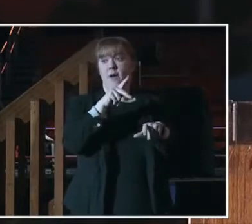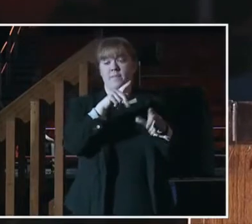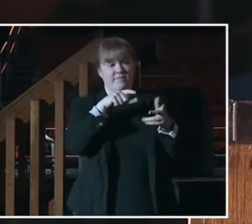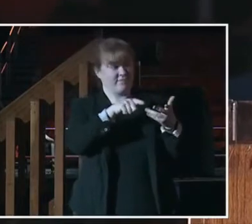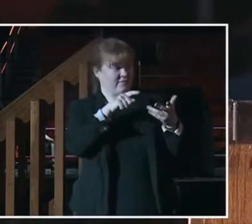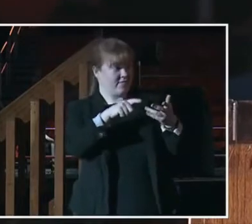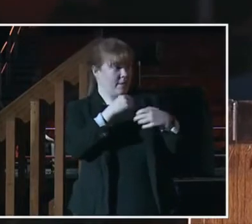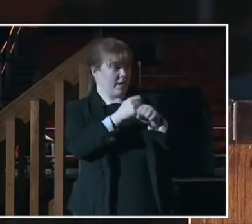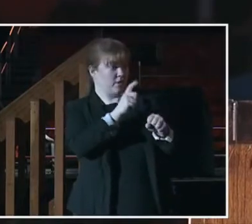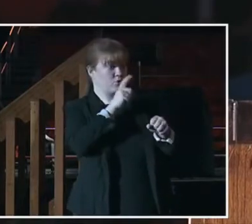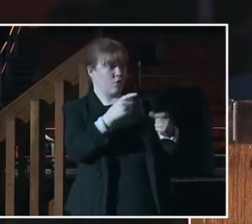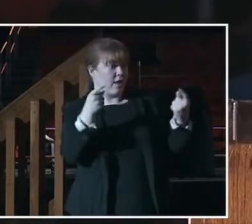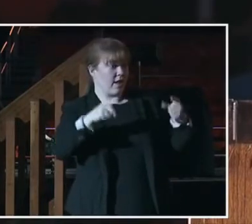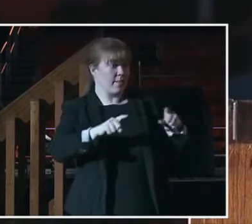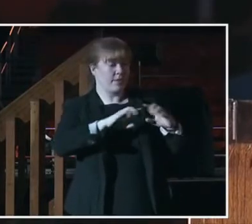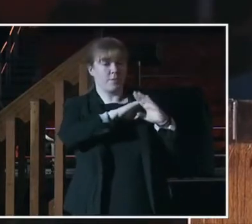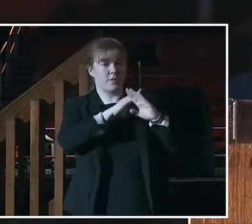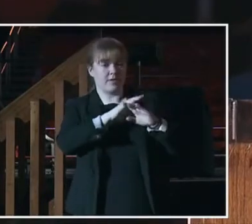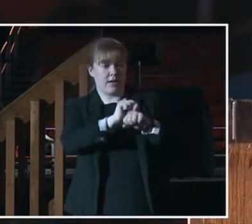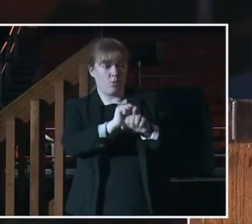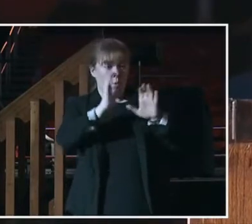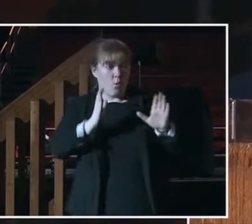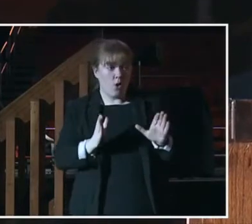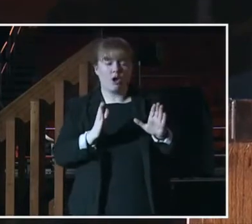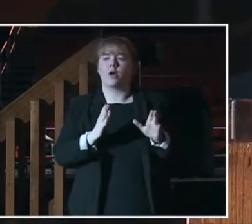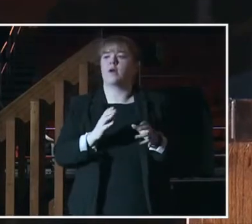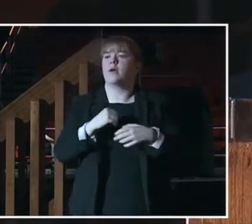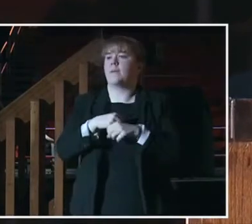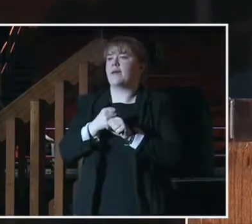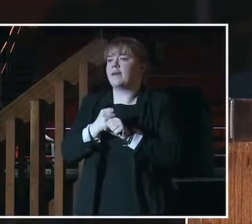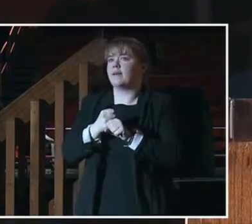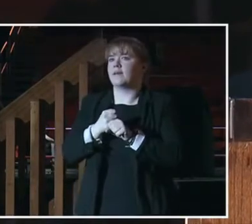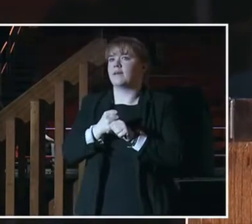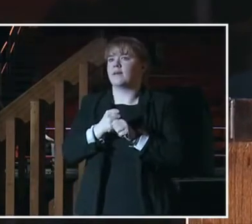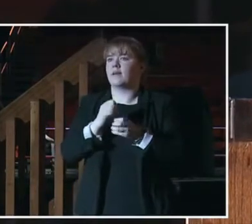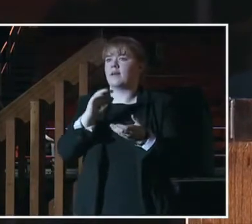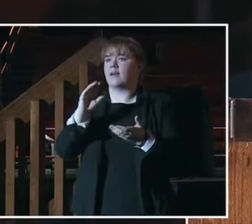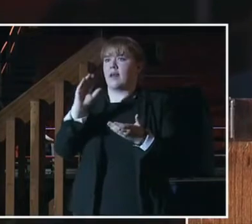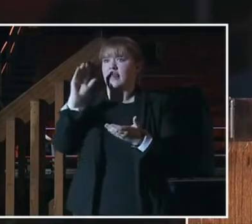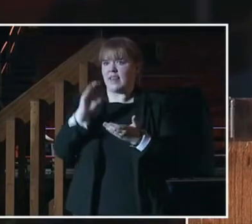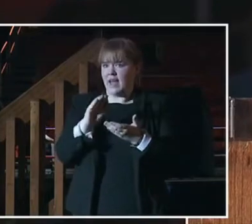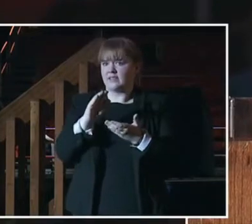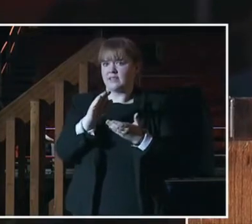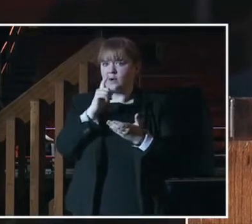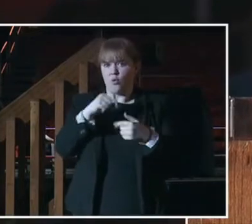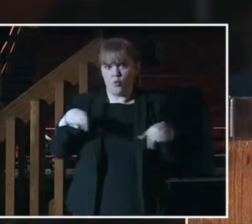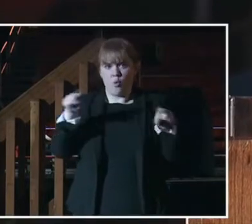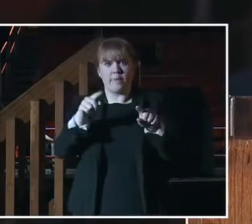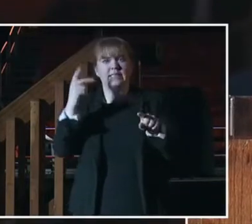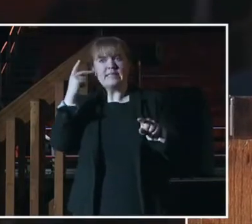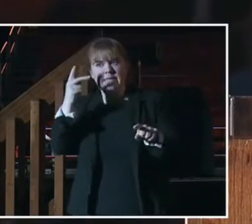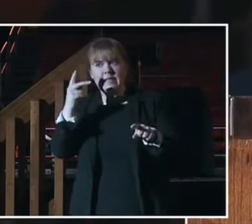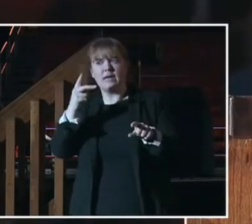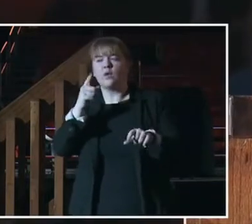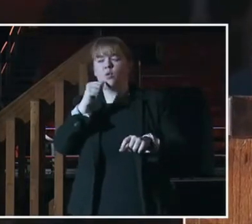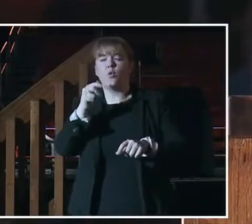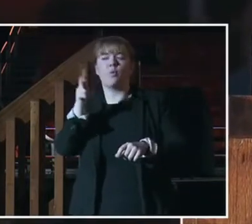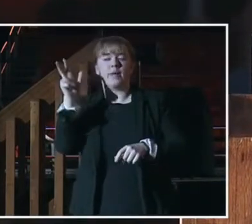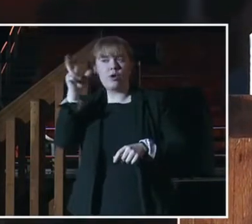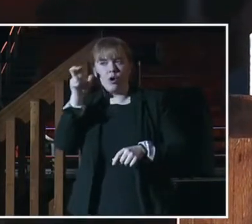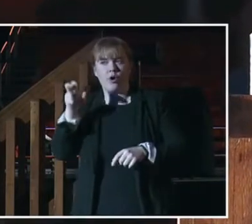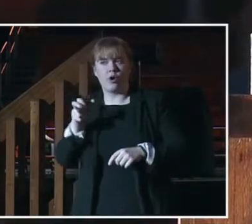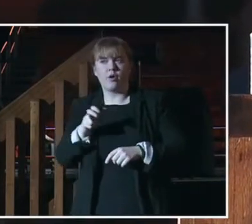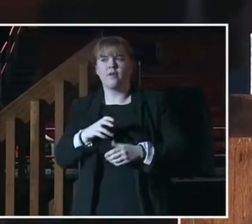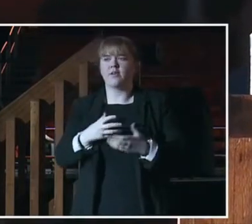parity to protect workers making less, who will too be seen and heard. There are wage